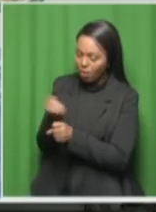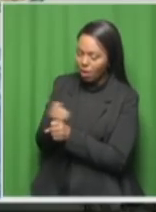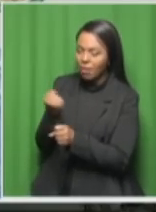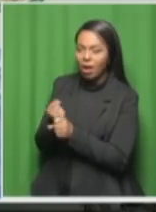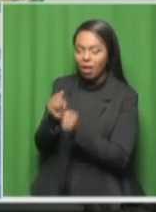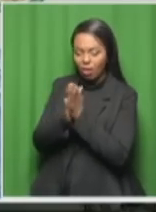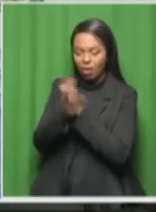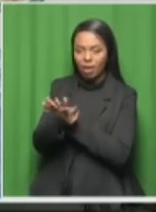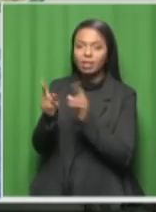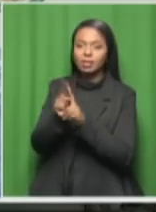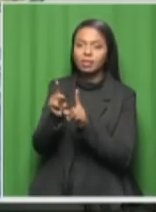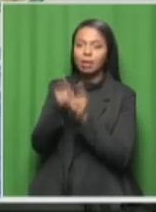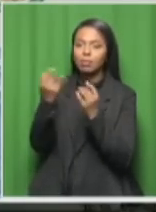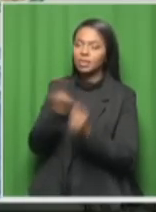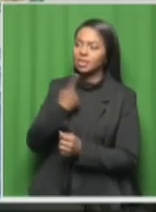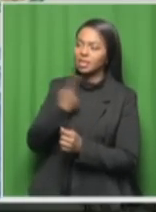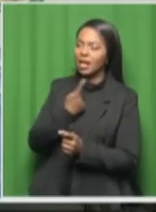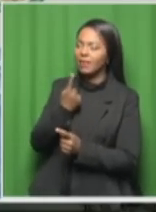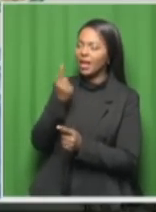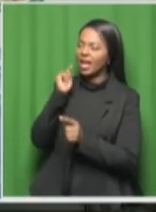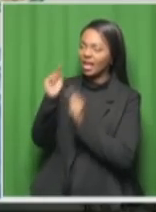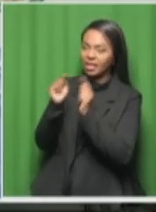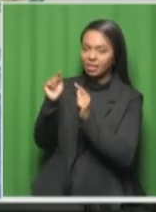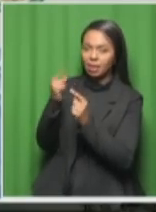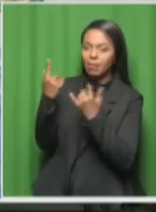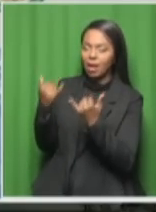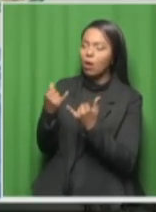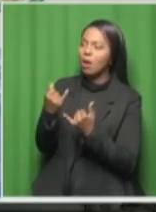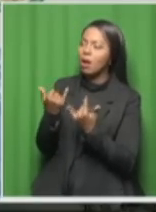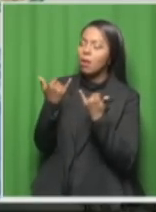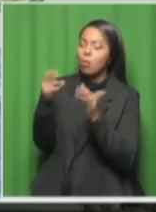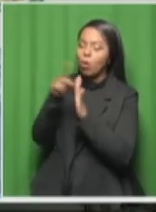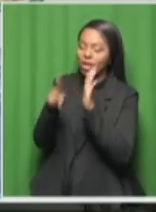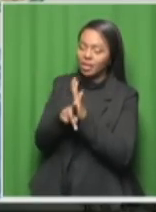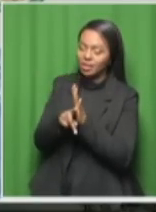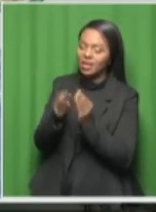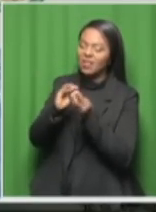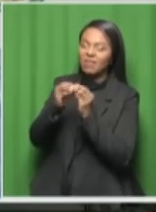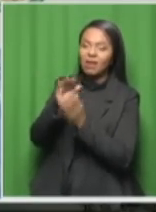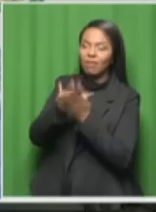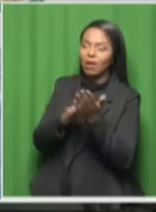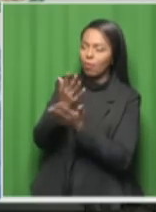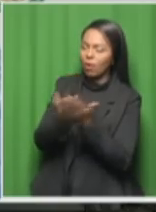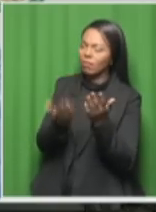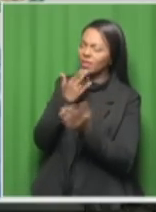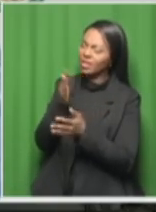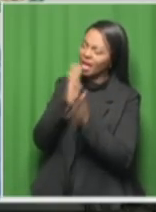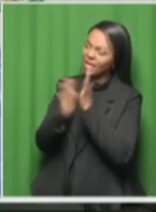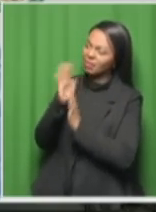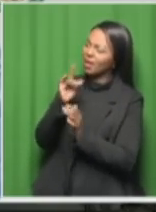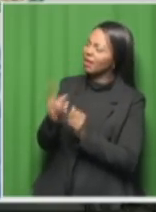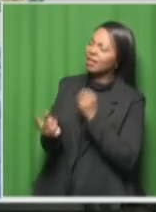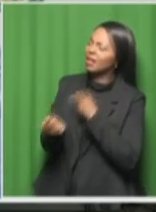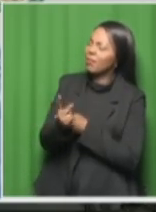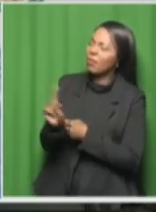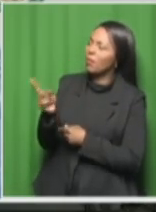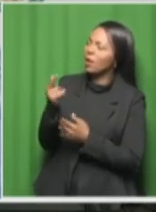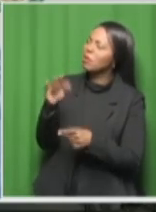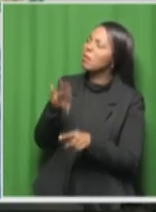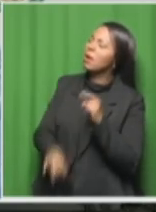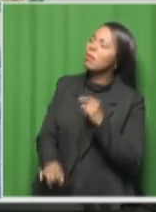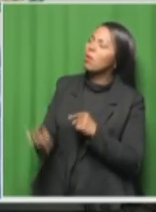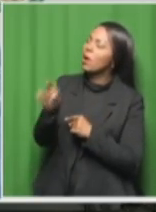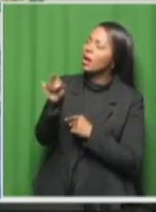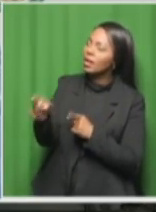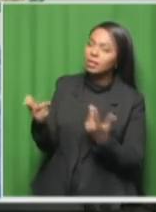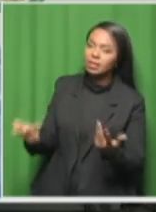and self-criticism of the current policy framework. So just talk to us about that, Minister, in terms of what you found.